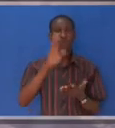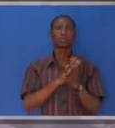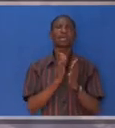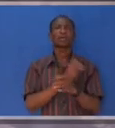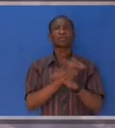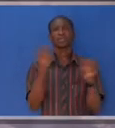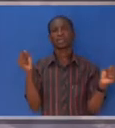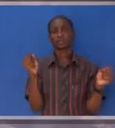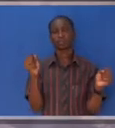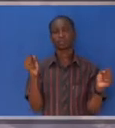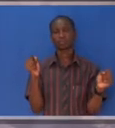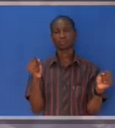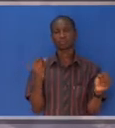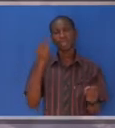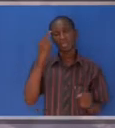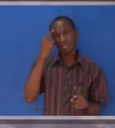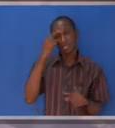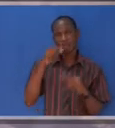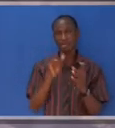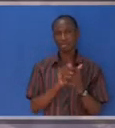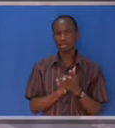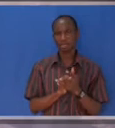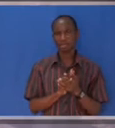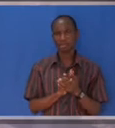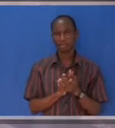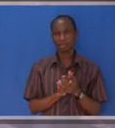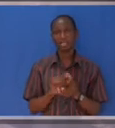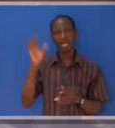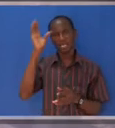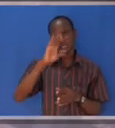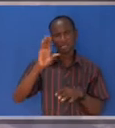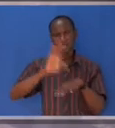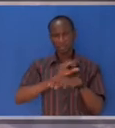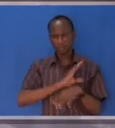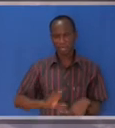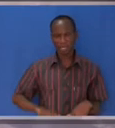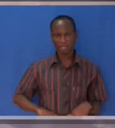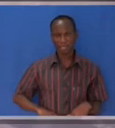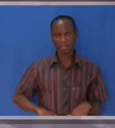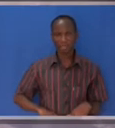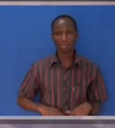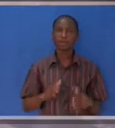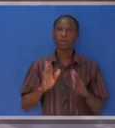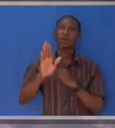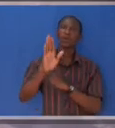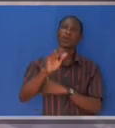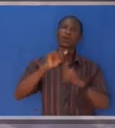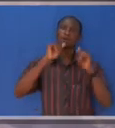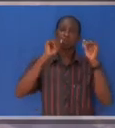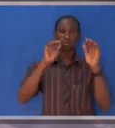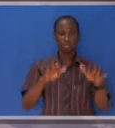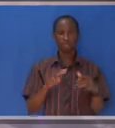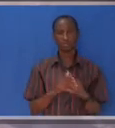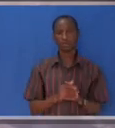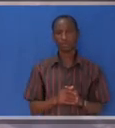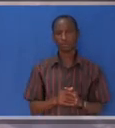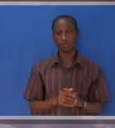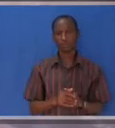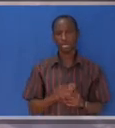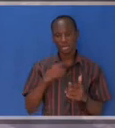Yeshua. Jesus answer me mumu. Na shi shi Church of Christ for echi ukwani. Oyankupo oyishao.